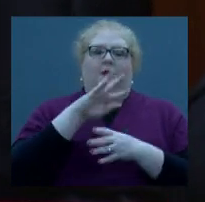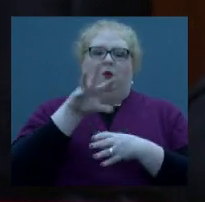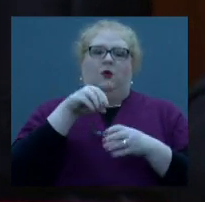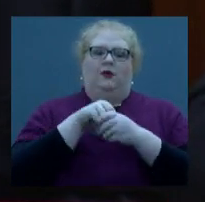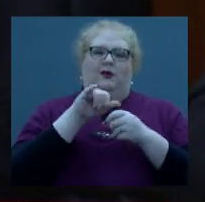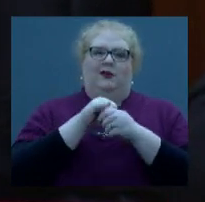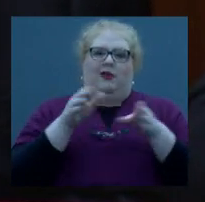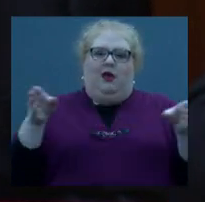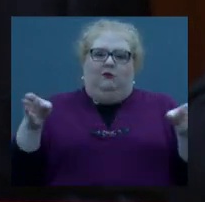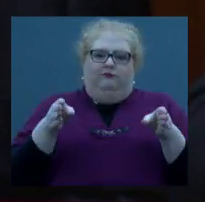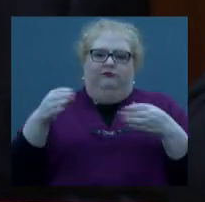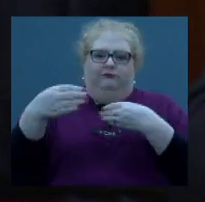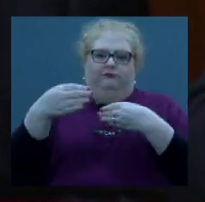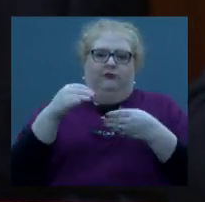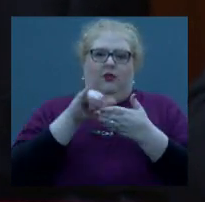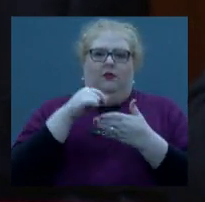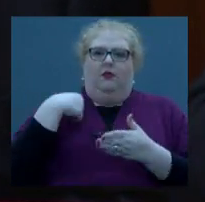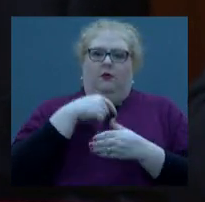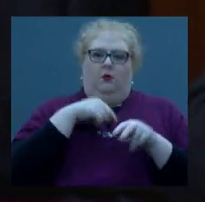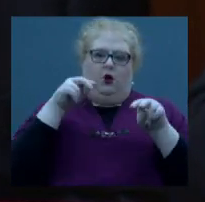at.